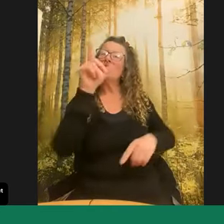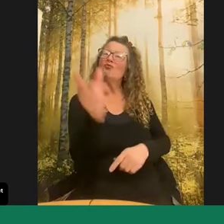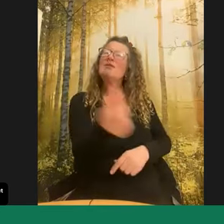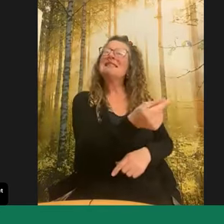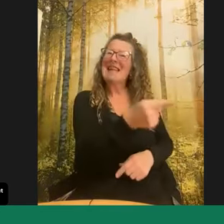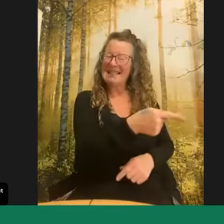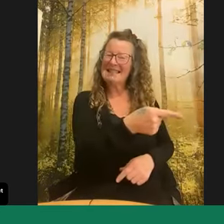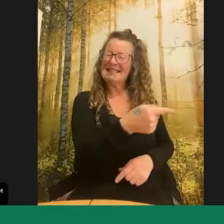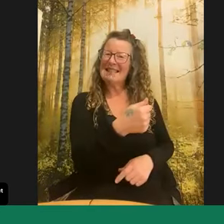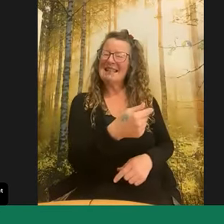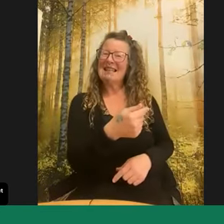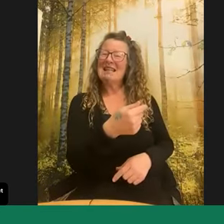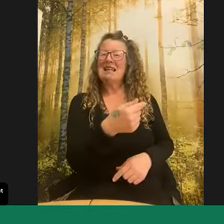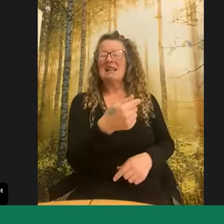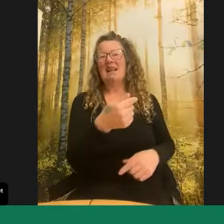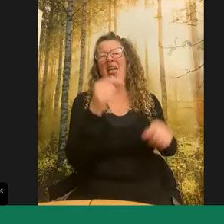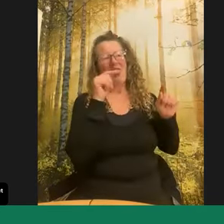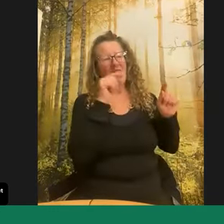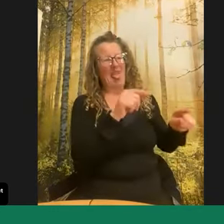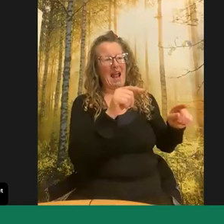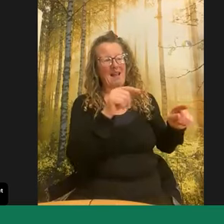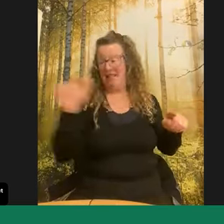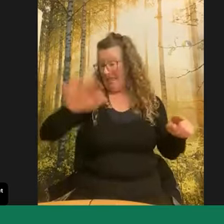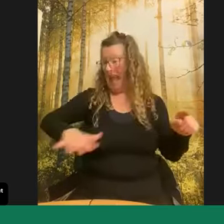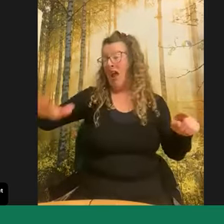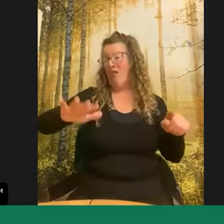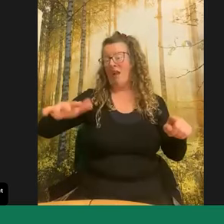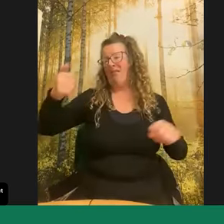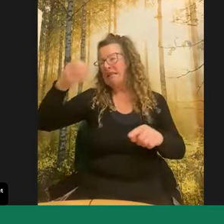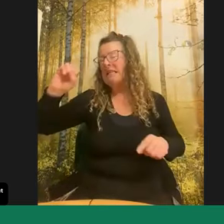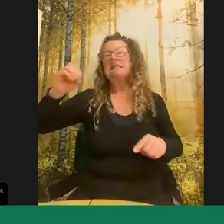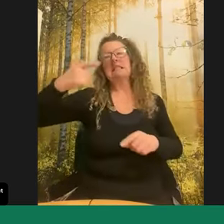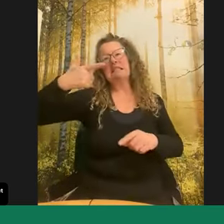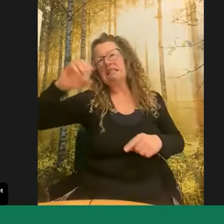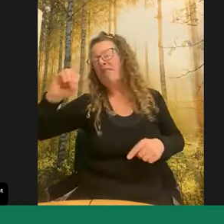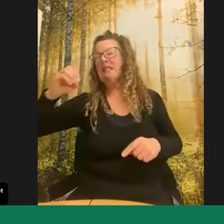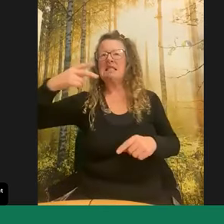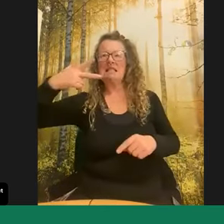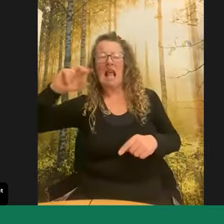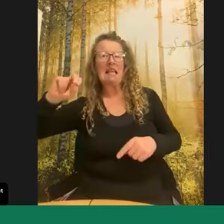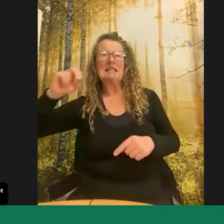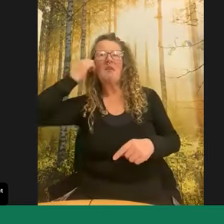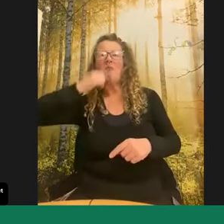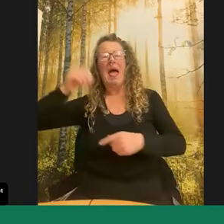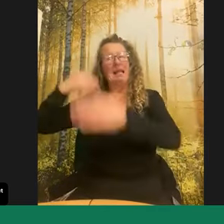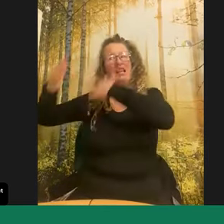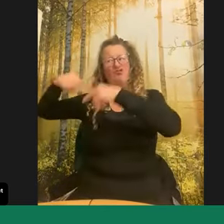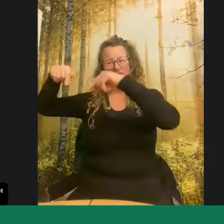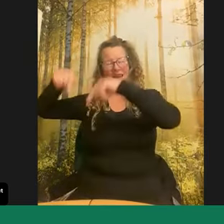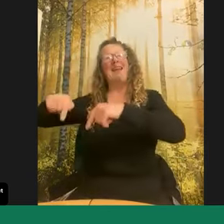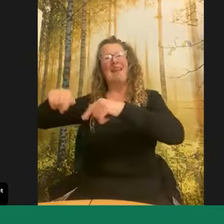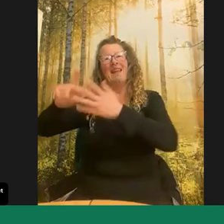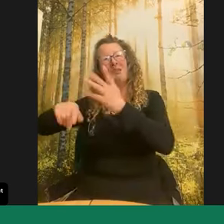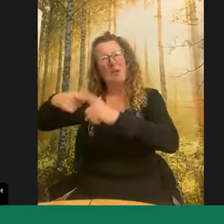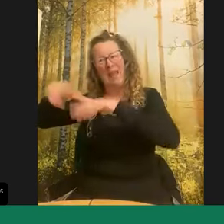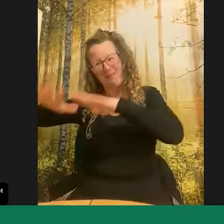So sort of Black, that period of Black British history, the 60s, the 70s, the 80s, a really pivotal,